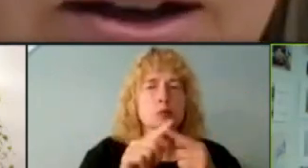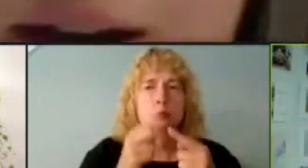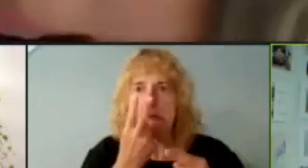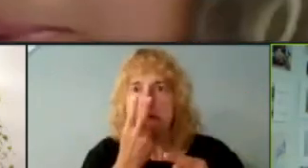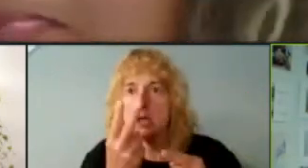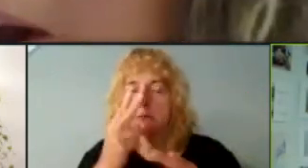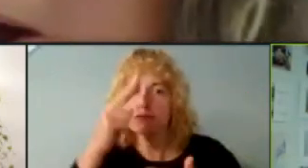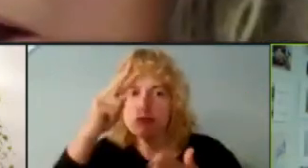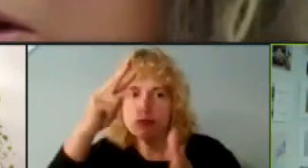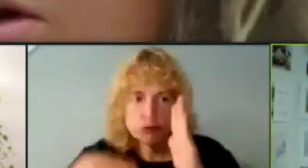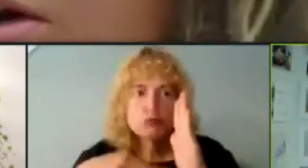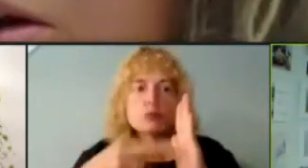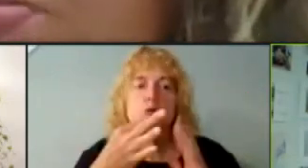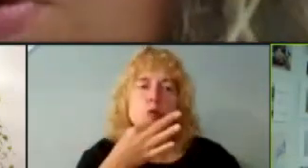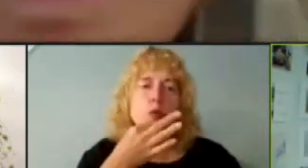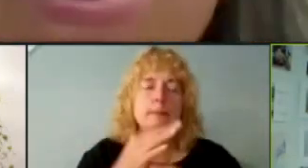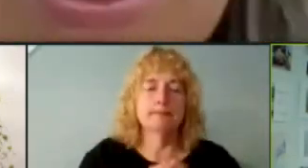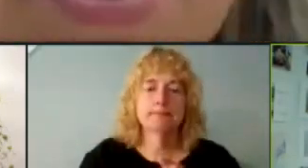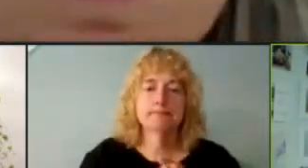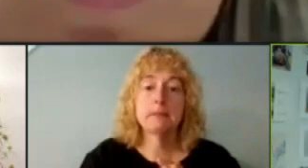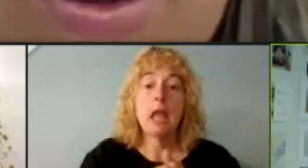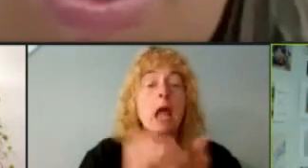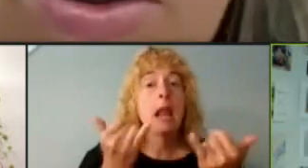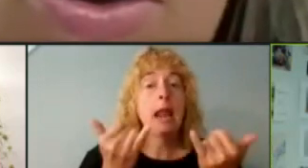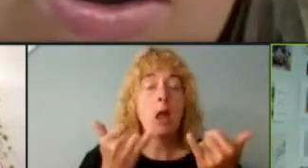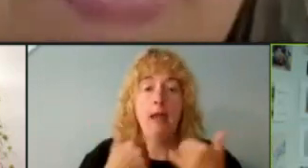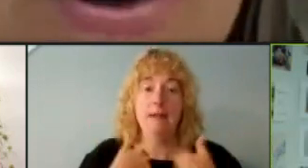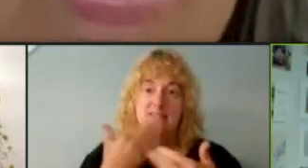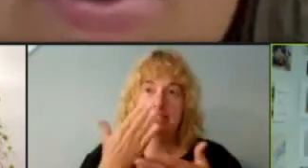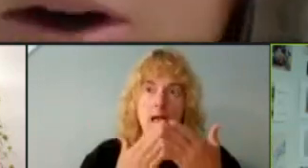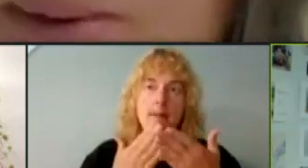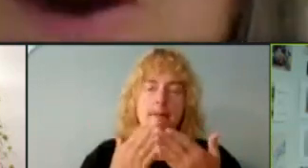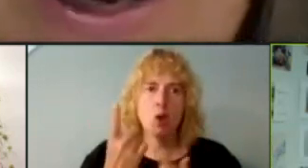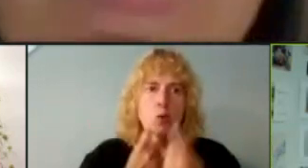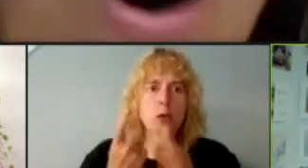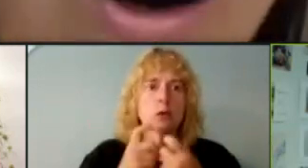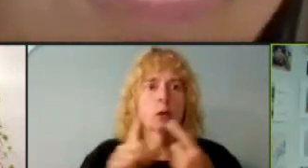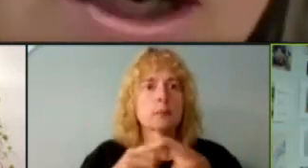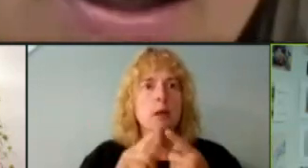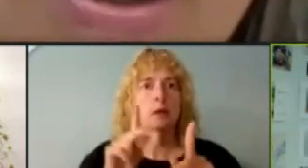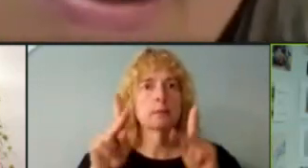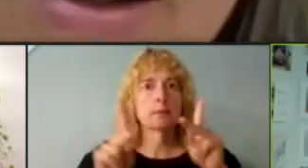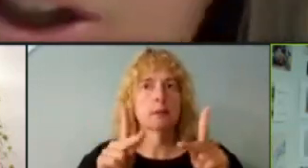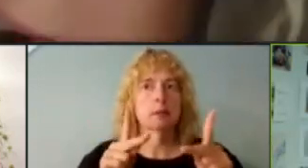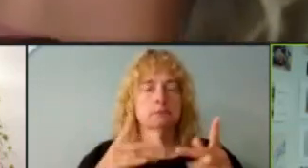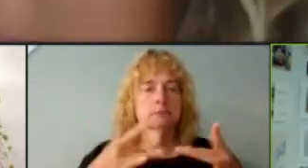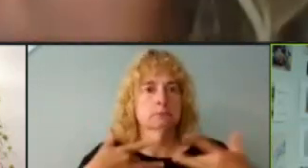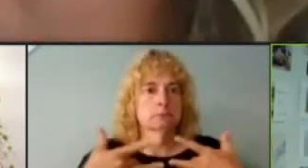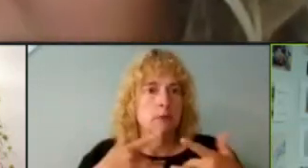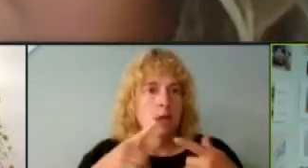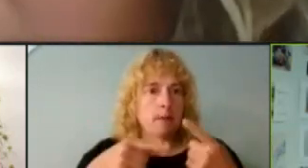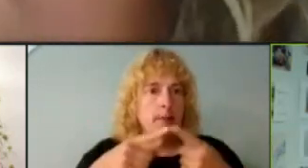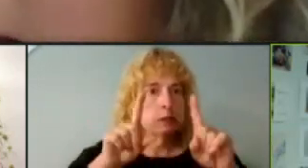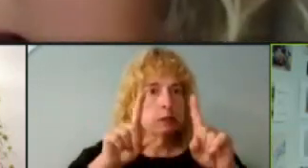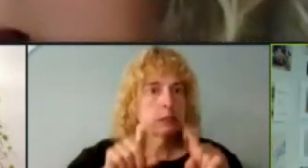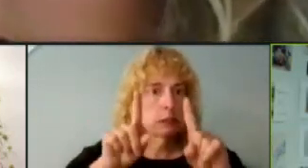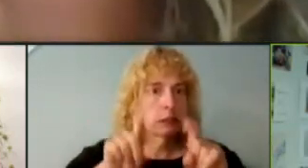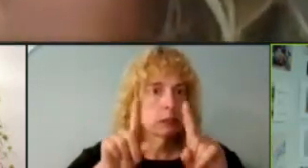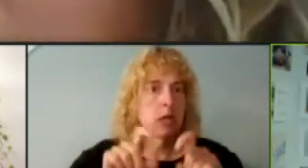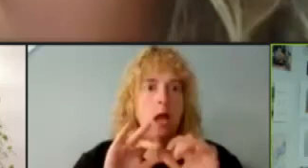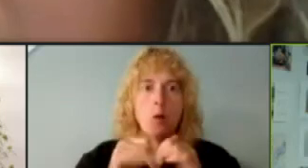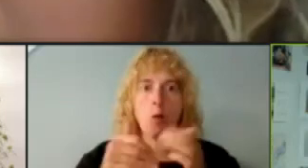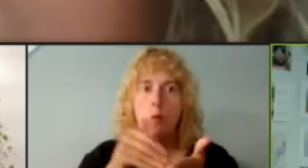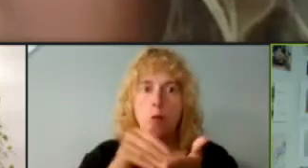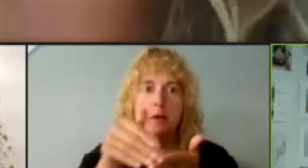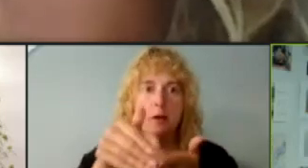try to, people seem to be really concerned about how often testing should happen. So